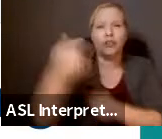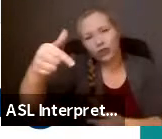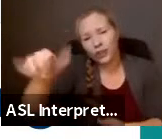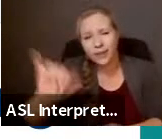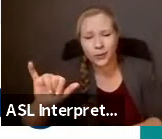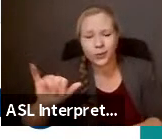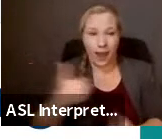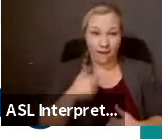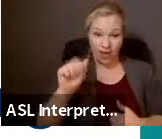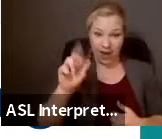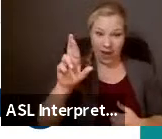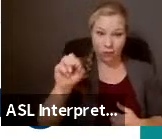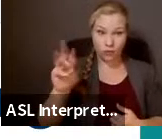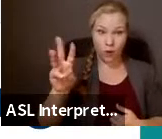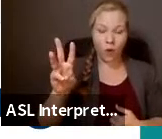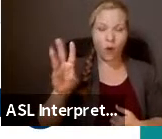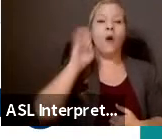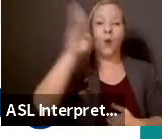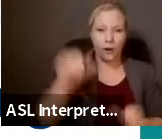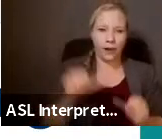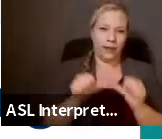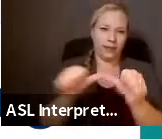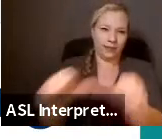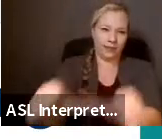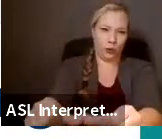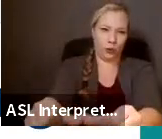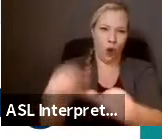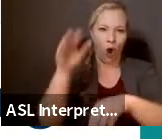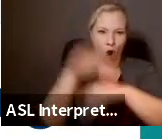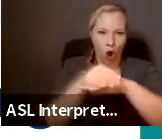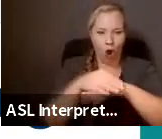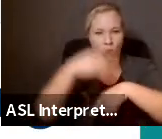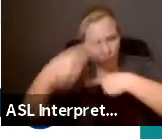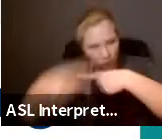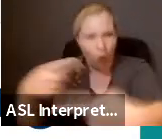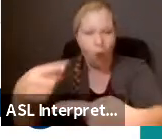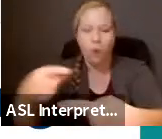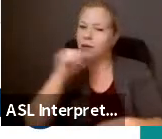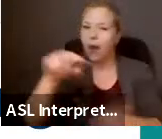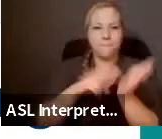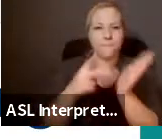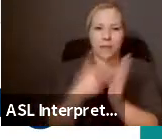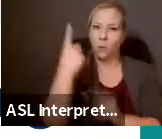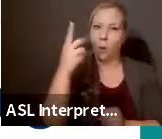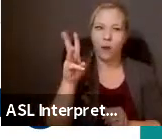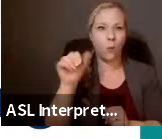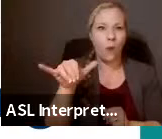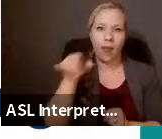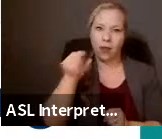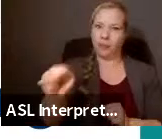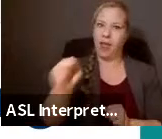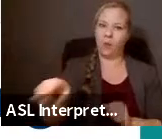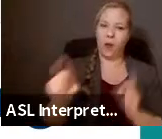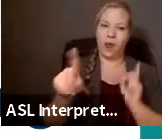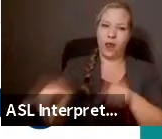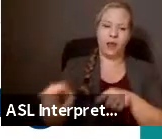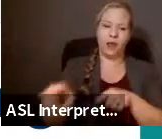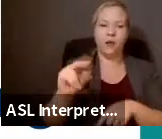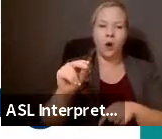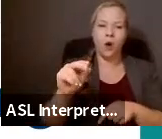they're not intended to say that it's a one-way path. They're two-way facilities. It's more just it'll continue, you know, in that